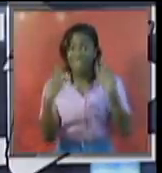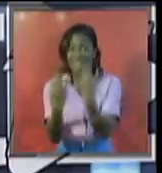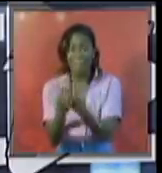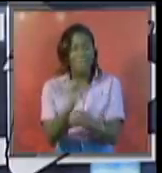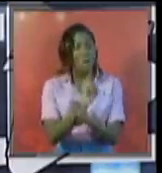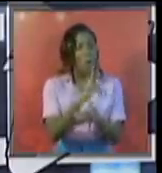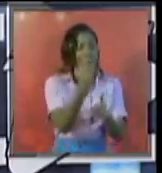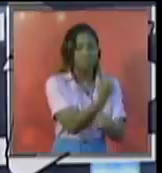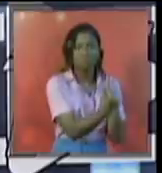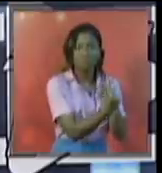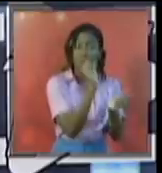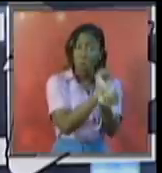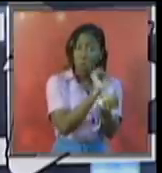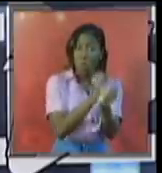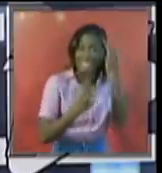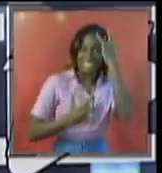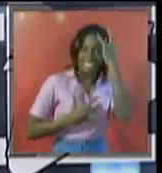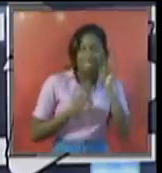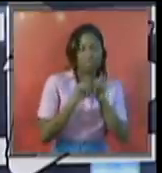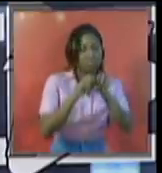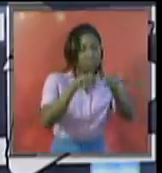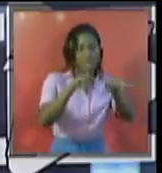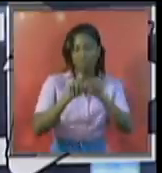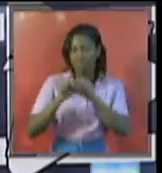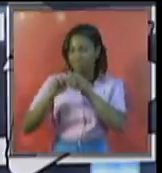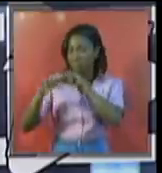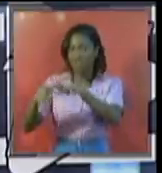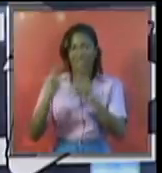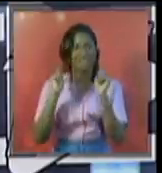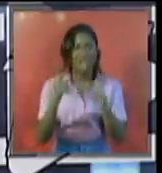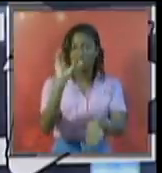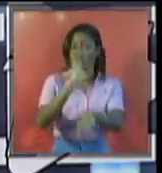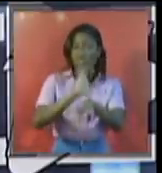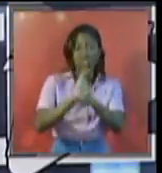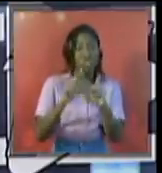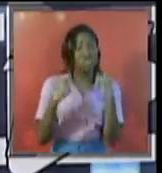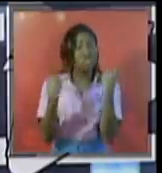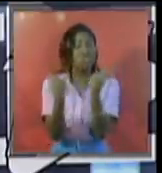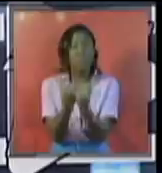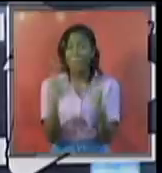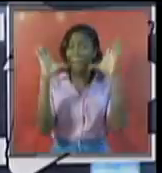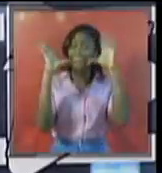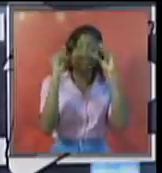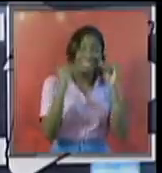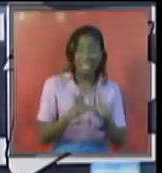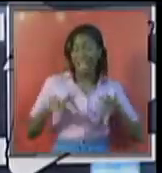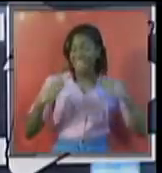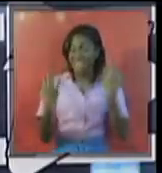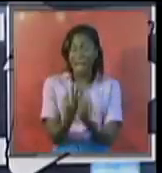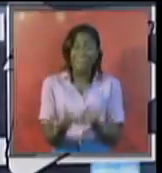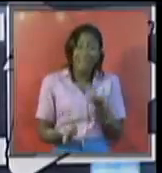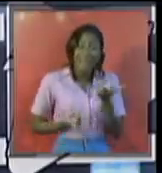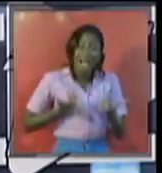to another by a bar line, by a church group meeting, by a family line,